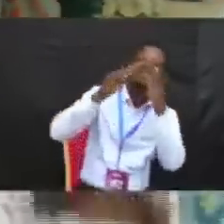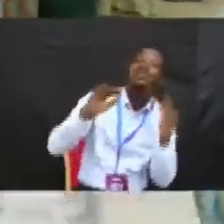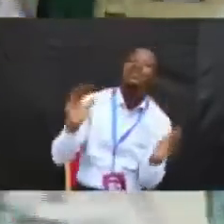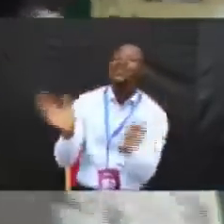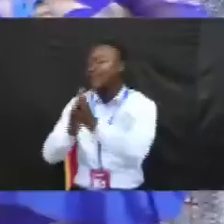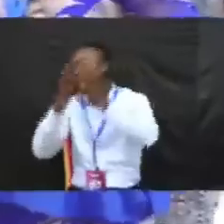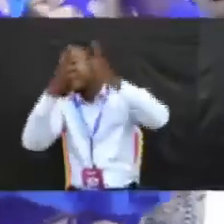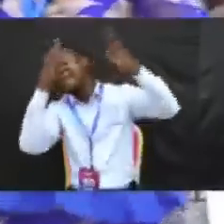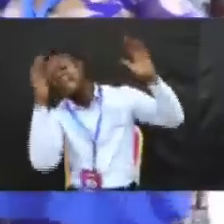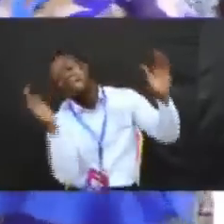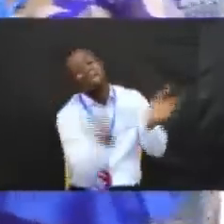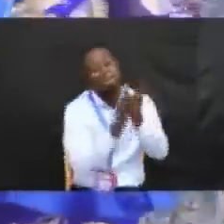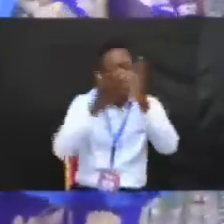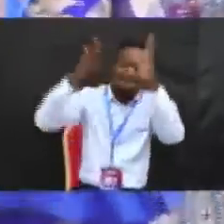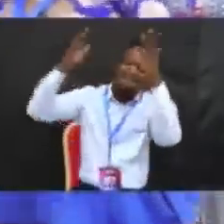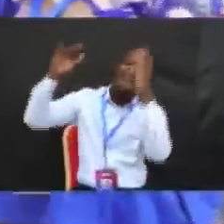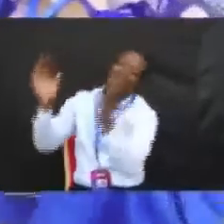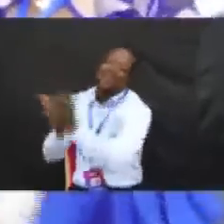Hallelujah.